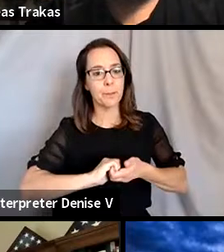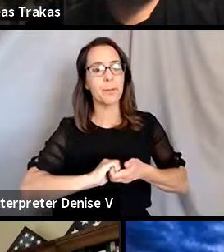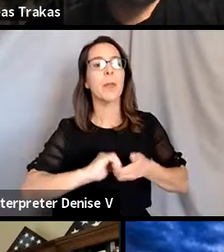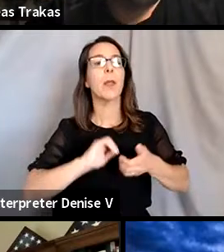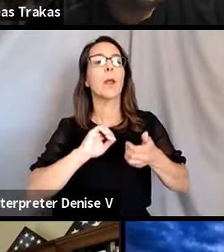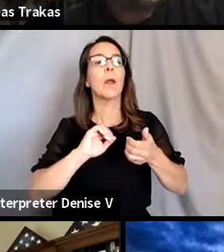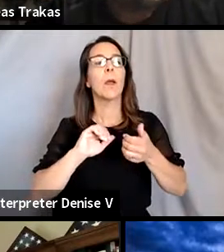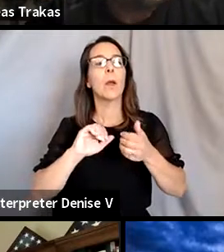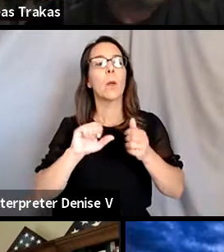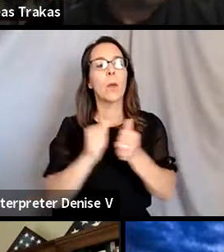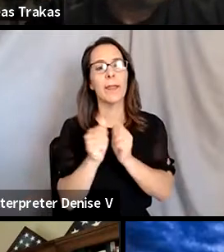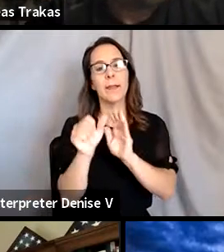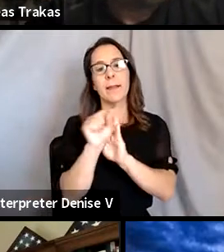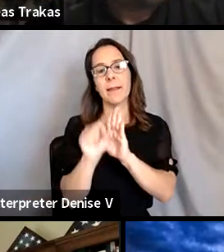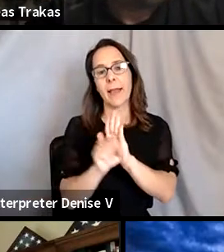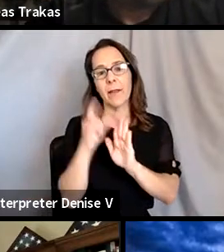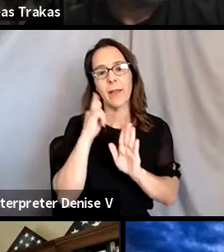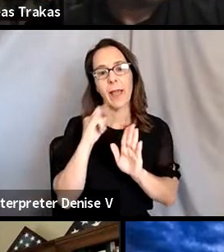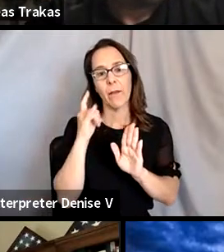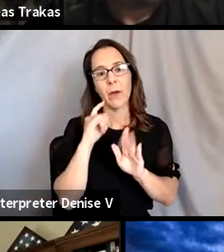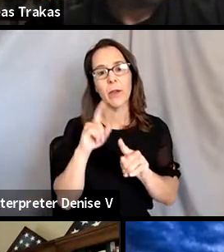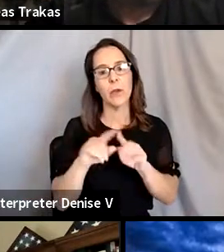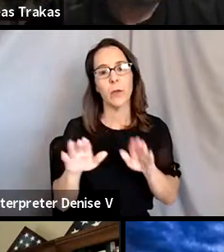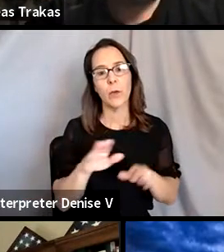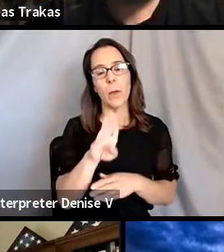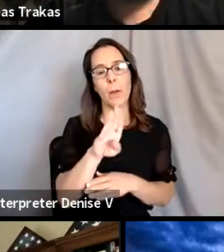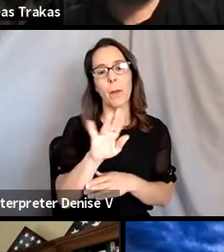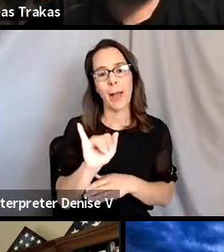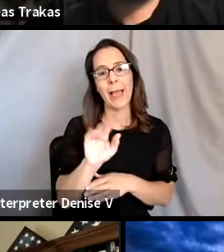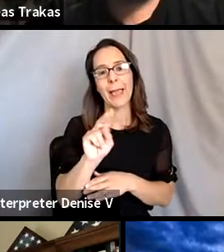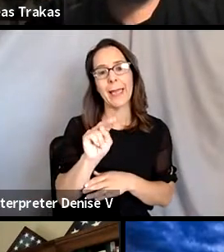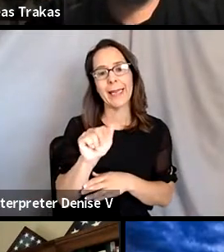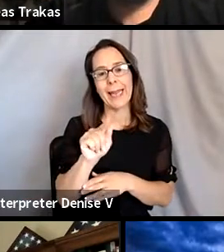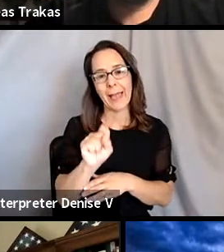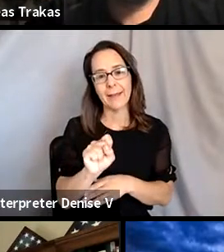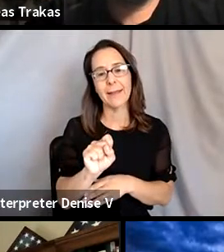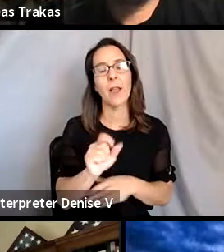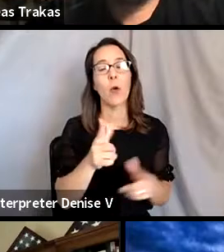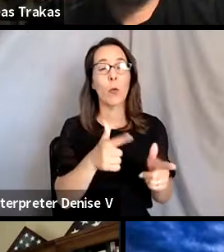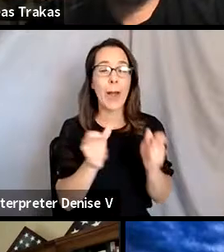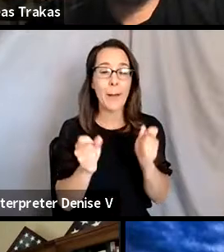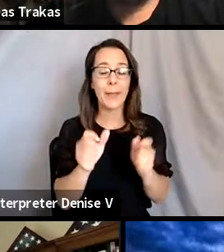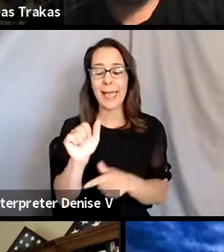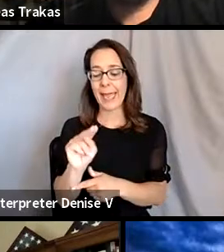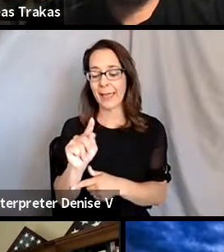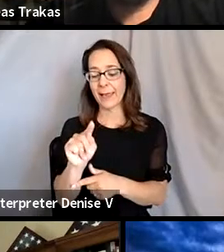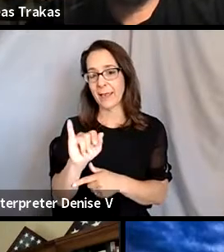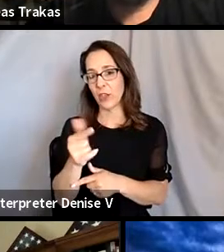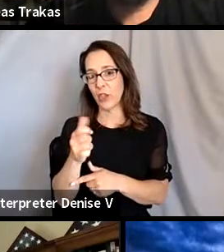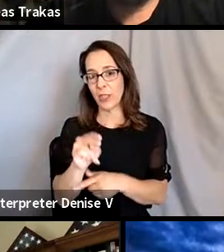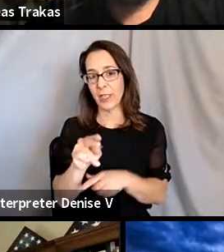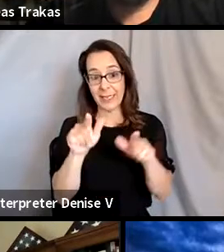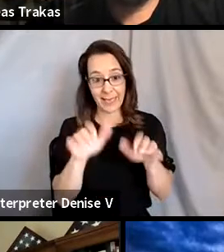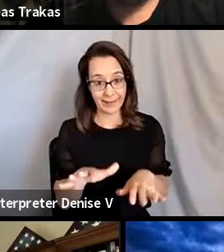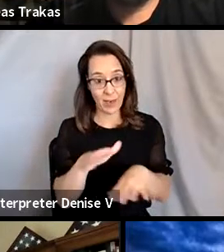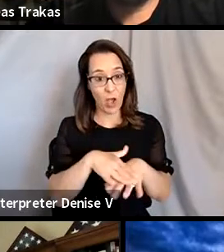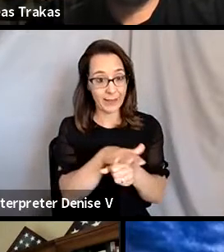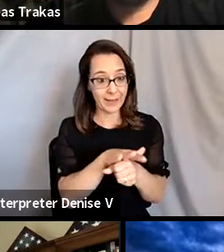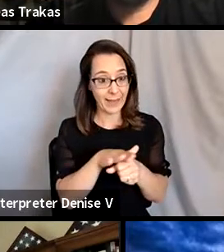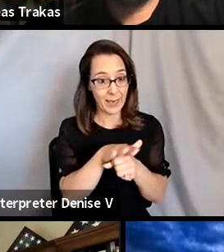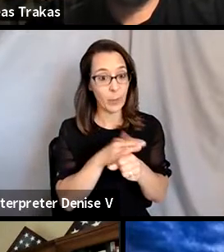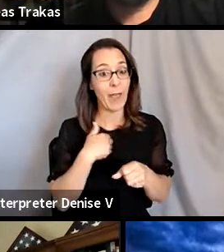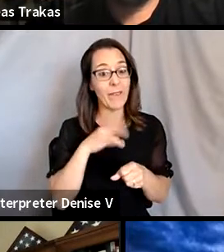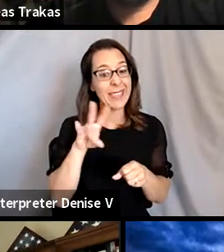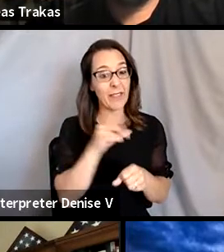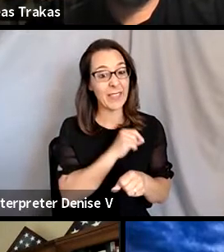to conduct Binax rapid antigen testing on site. And our staff, we have 7 staff members